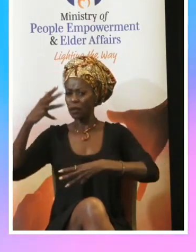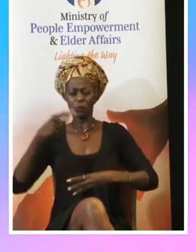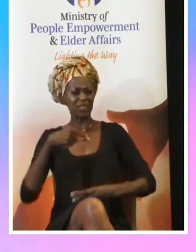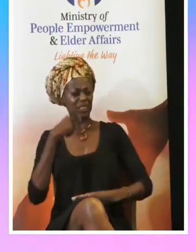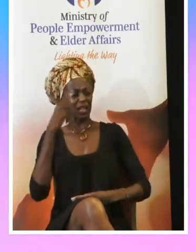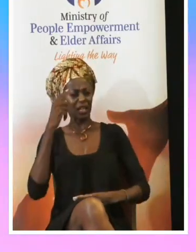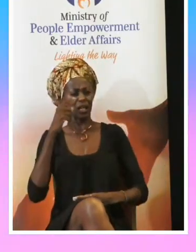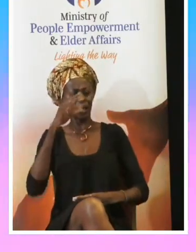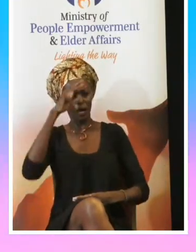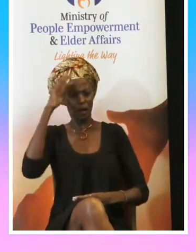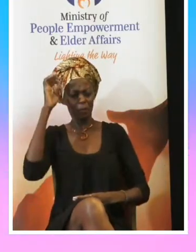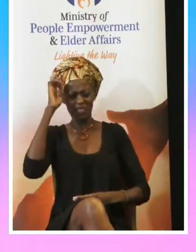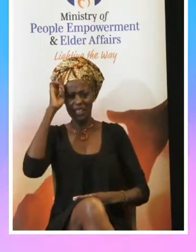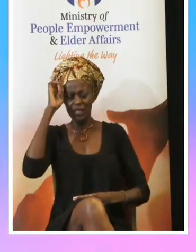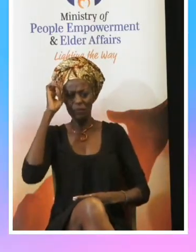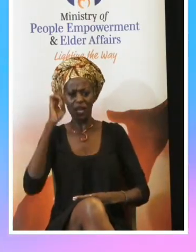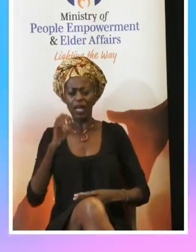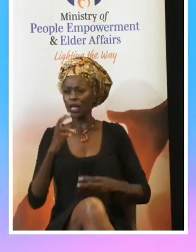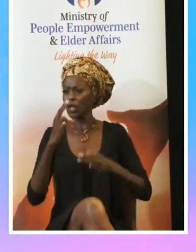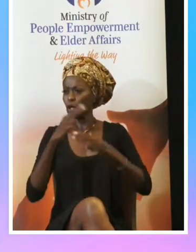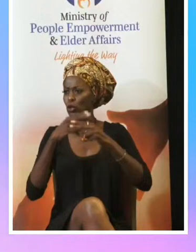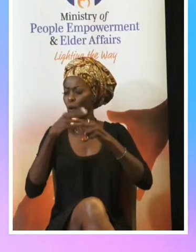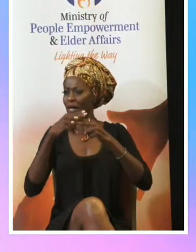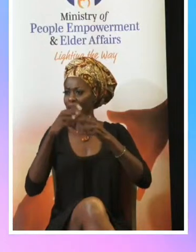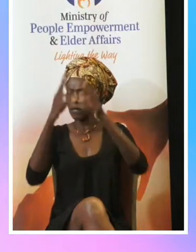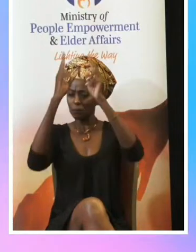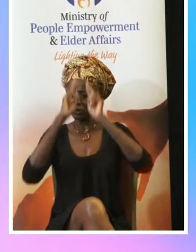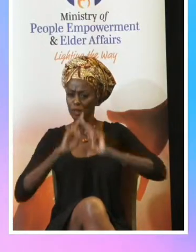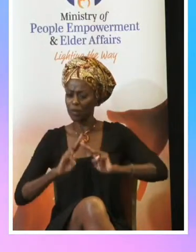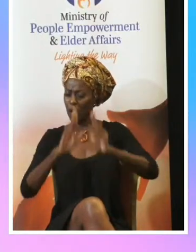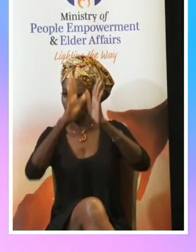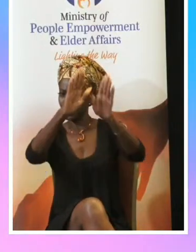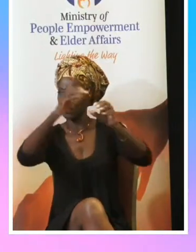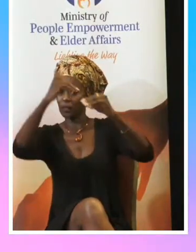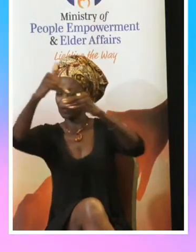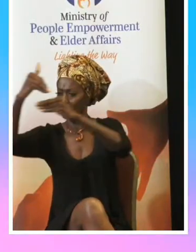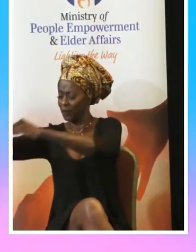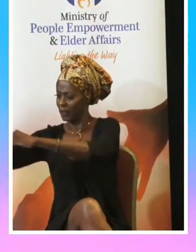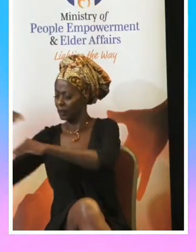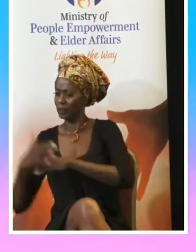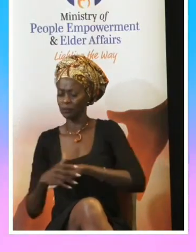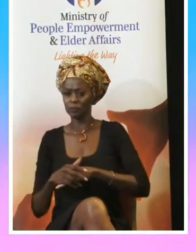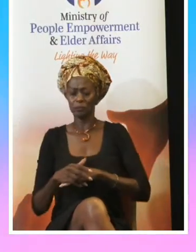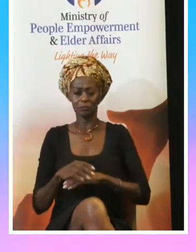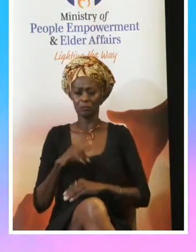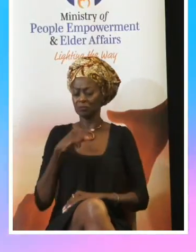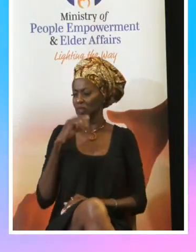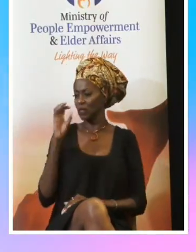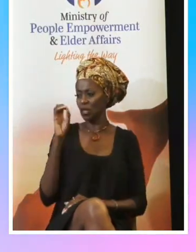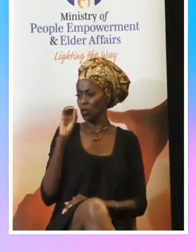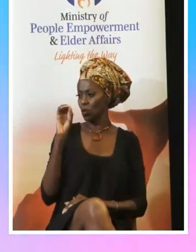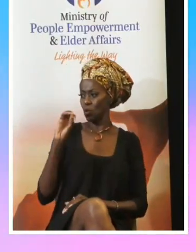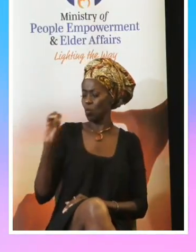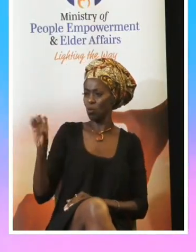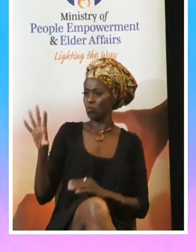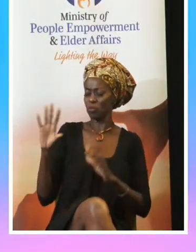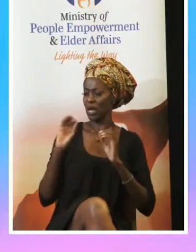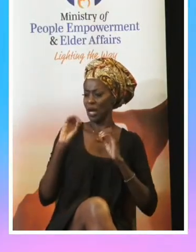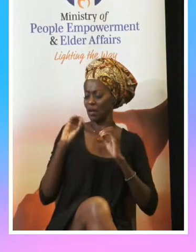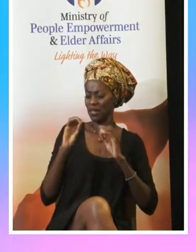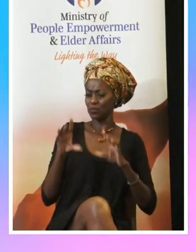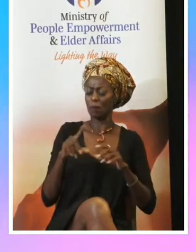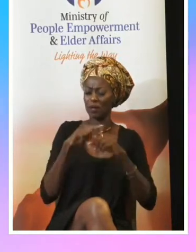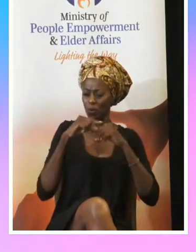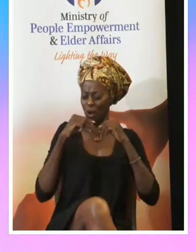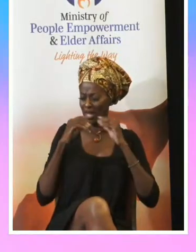honored. And he didn't want it because he didn't want to be in the fore or wanted to be in the limelight, as we would say, because he always talk